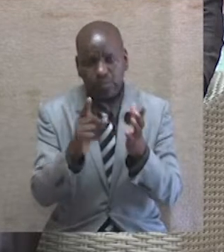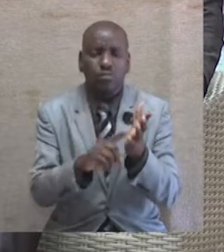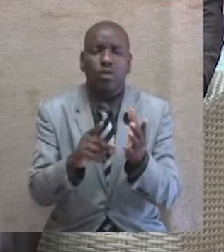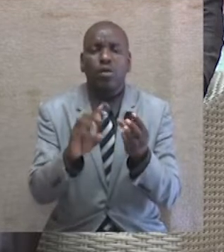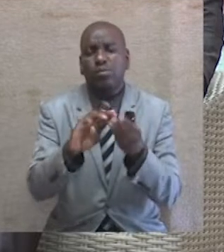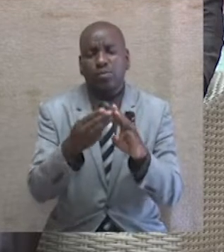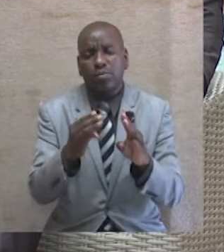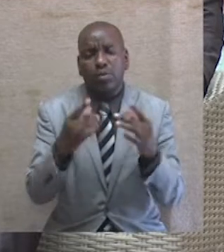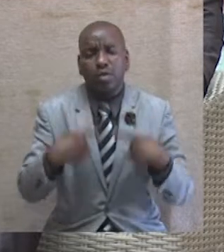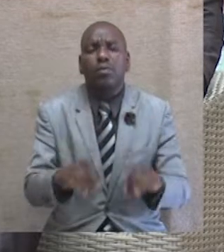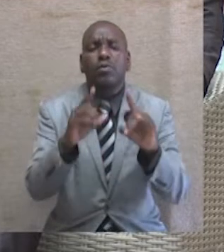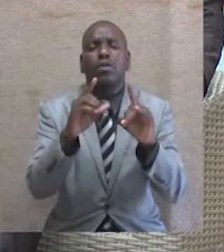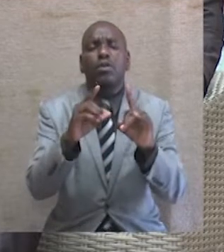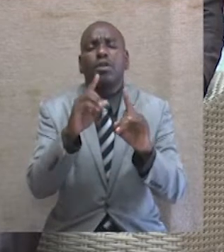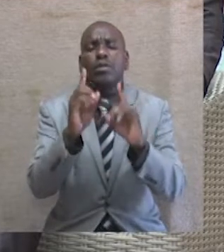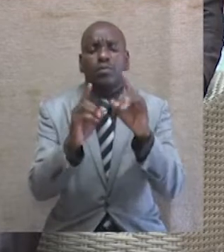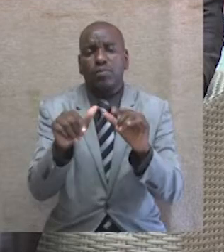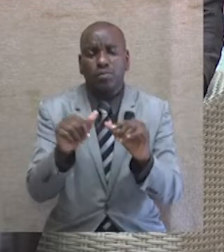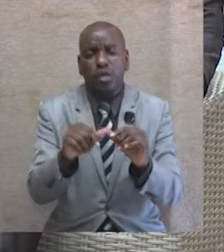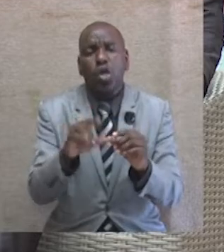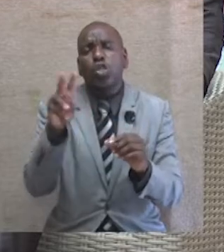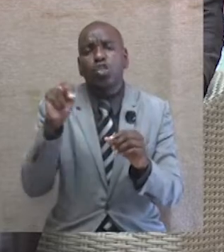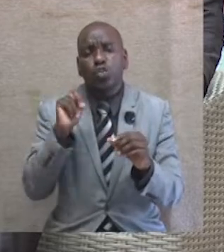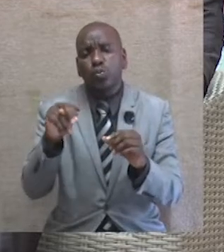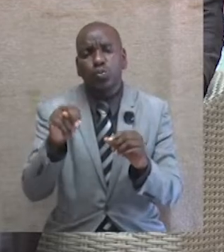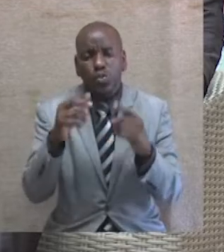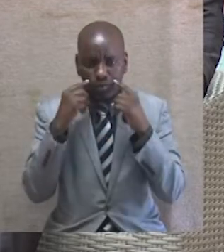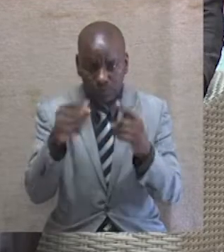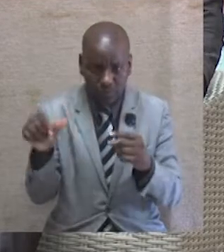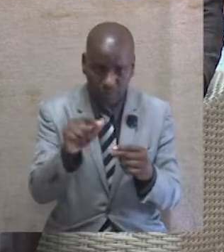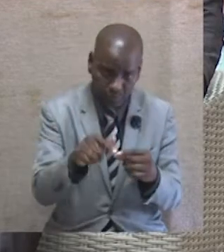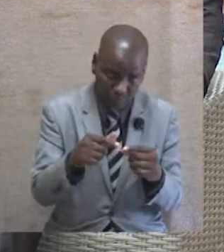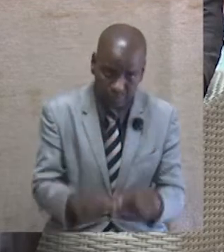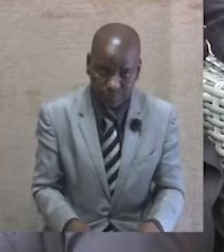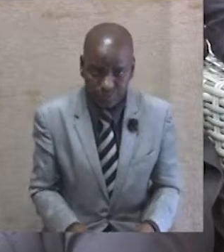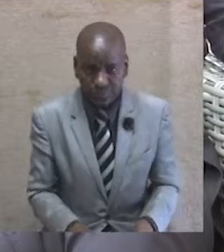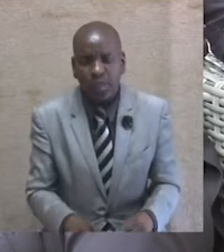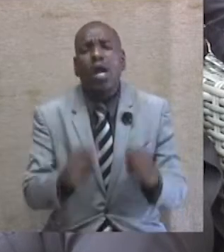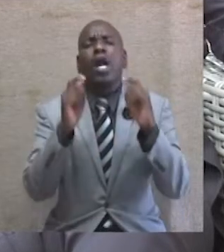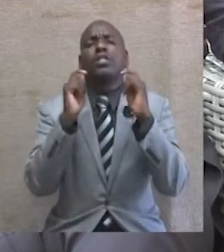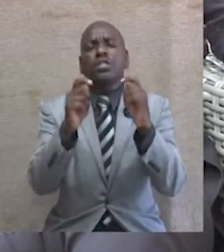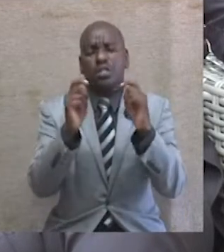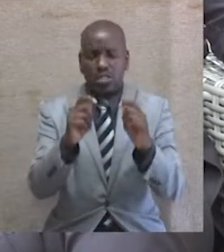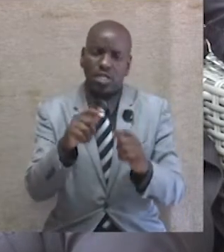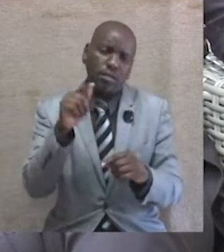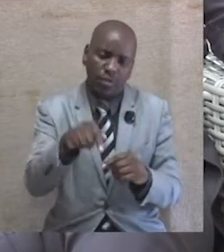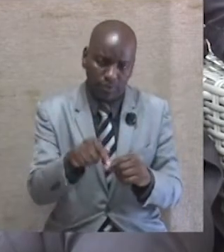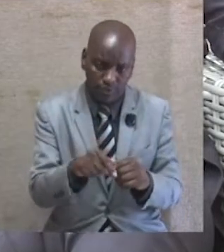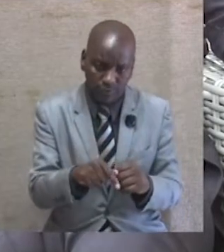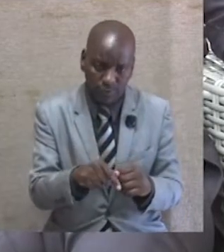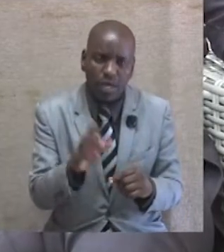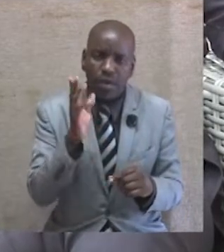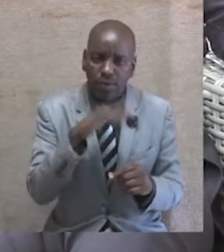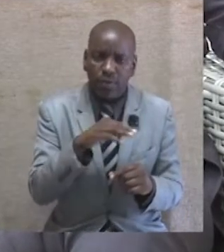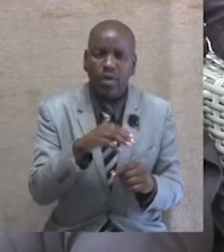their sexual reproductive health rights, or it's a new thing that needs to be introduced to teachers. They are being trained. They are being